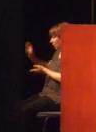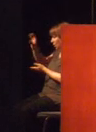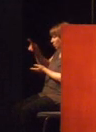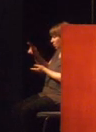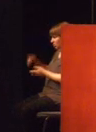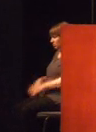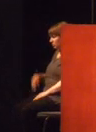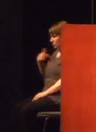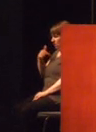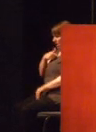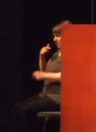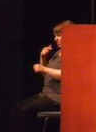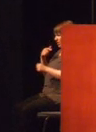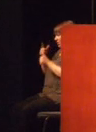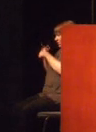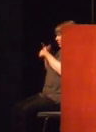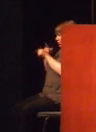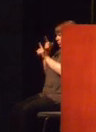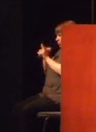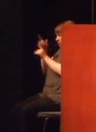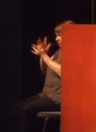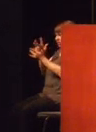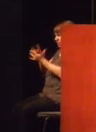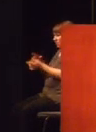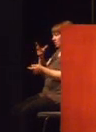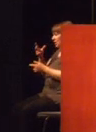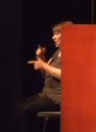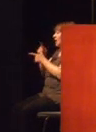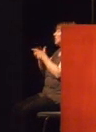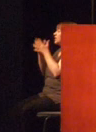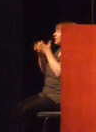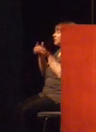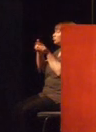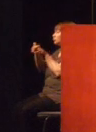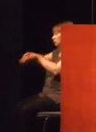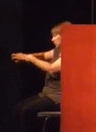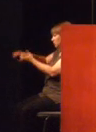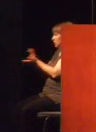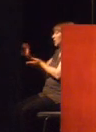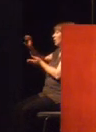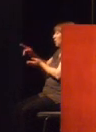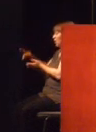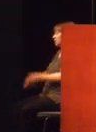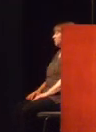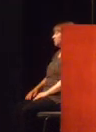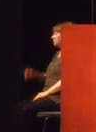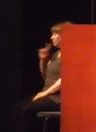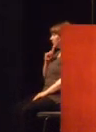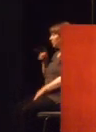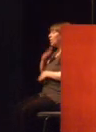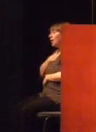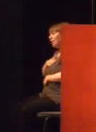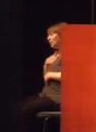first point of contact for international students, and then they'll ultimately transfer to Cal Poly. So very pleased to be formally